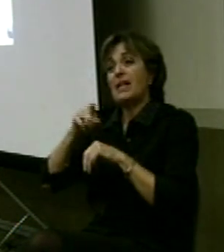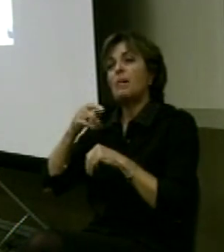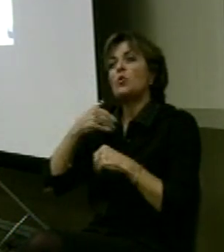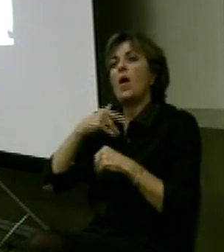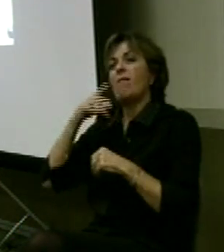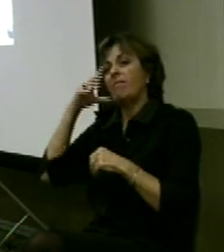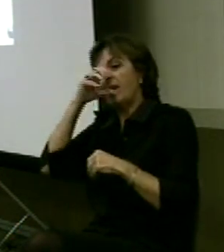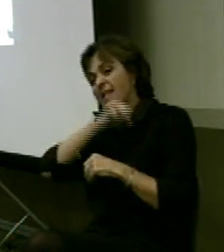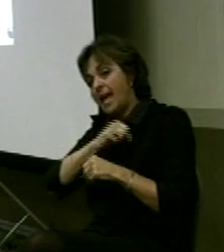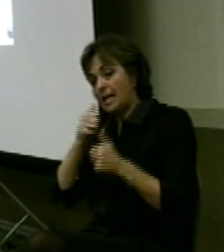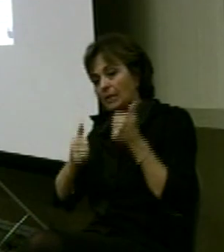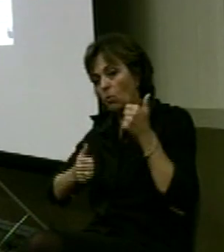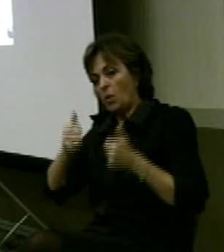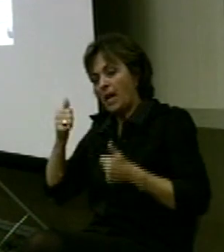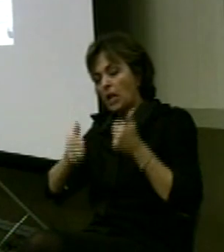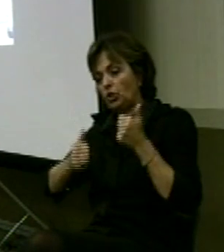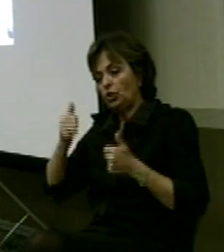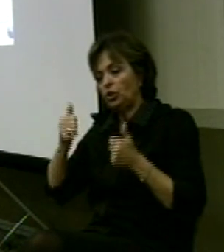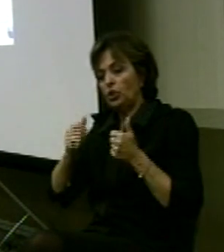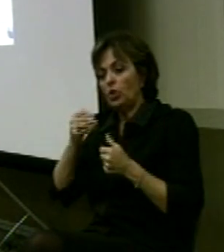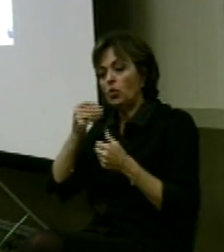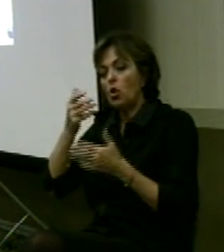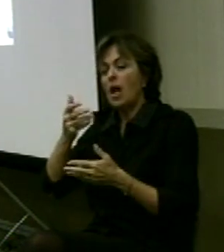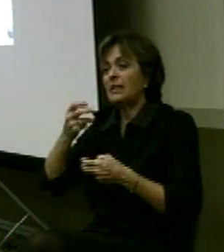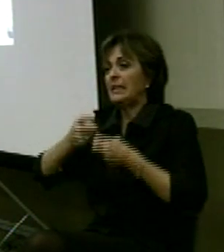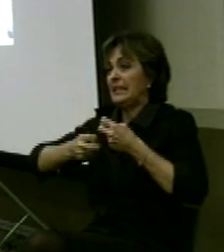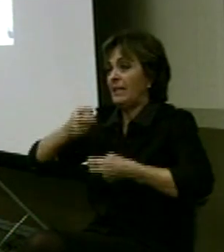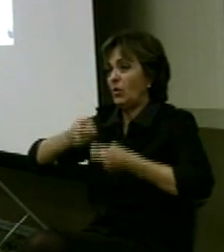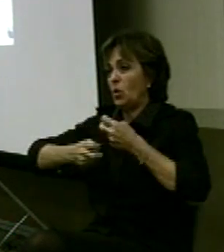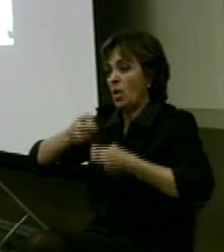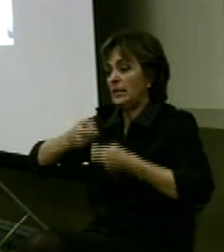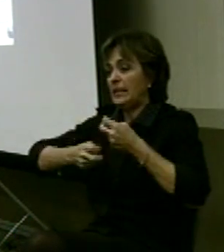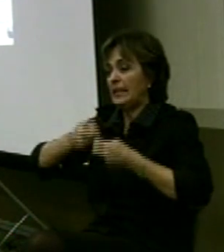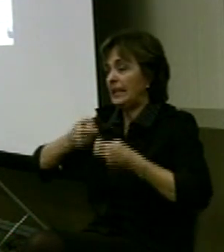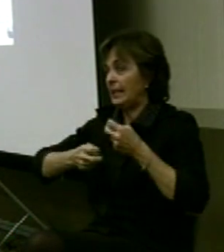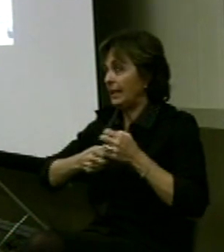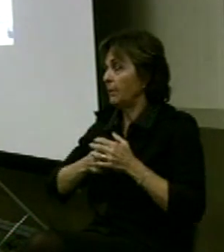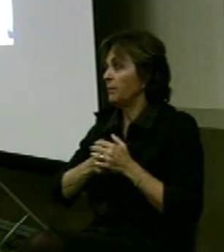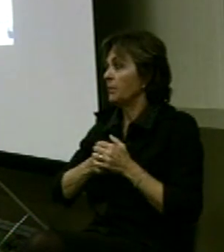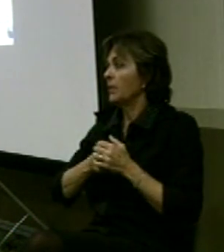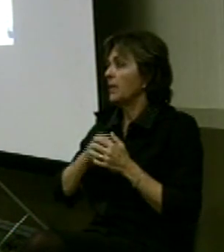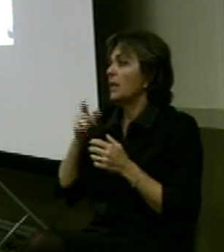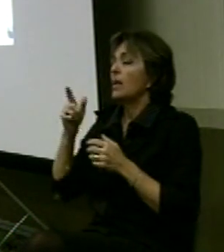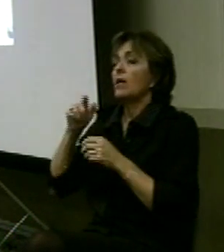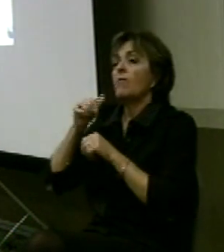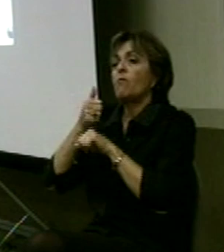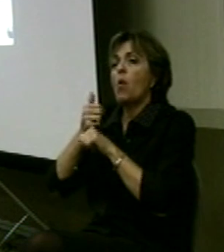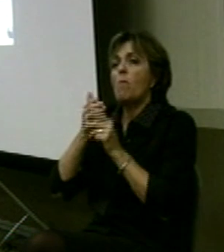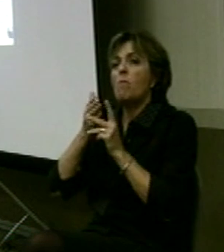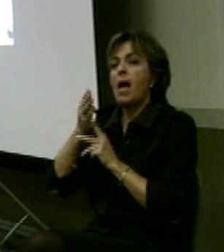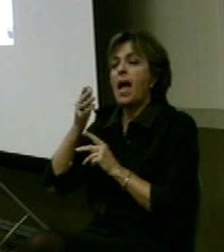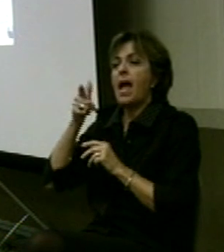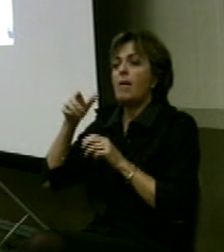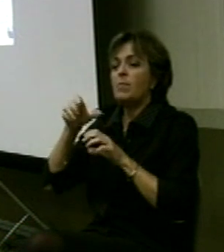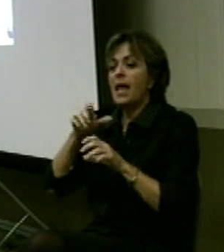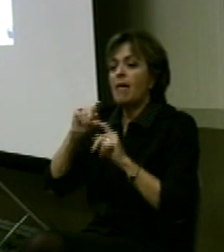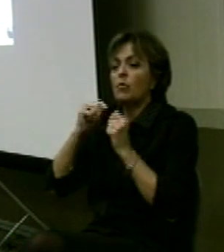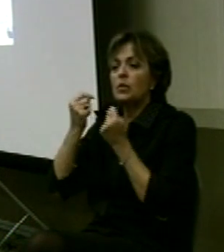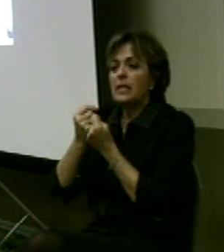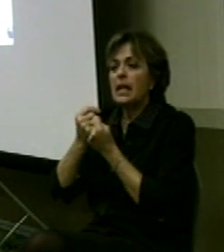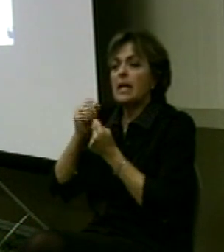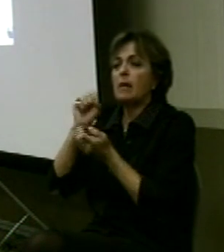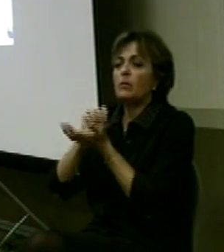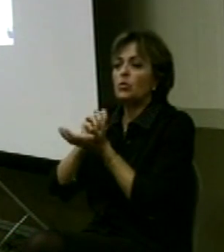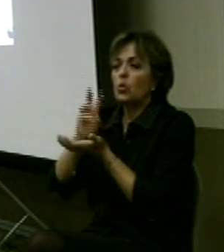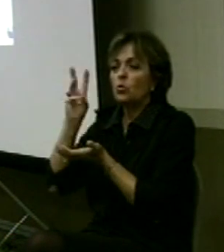hopefully have a guess as to which is the cause of the difficulty. Informed by your behavior team, social